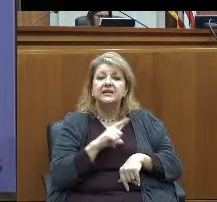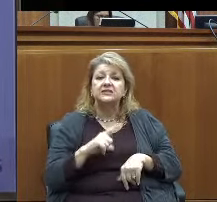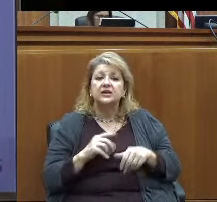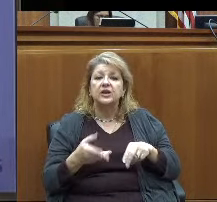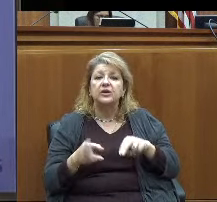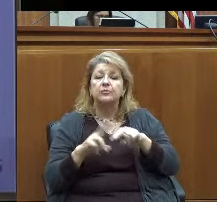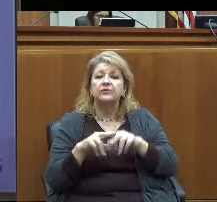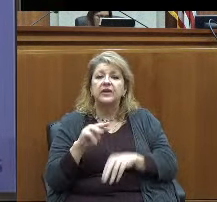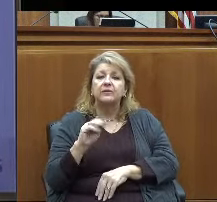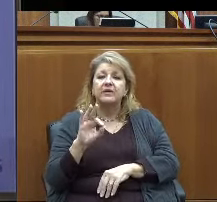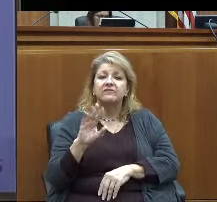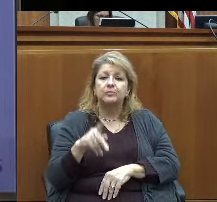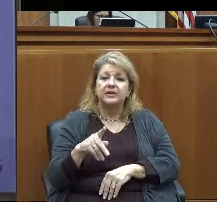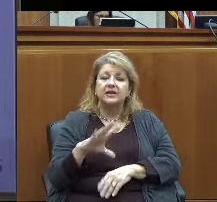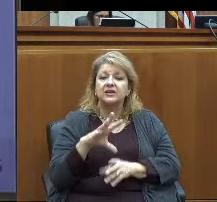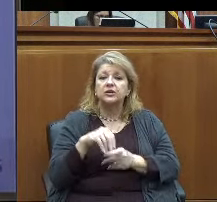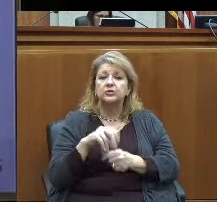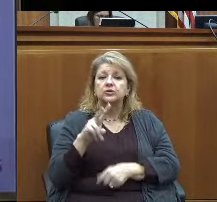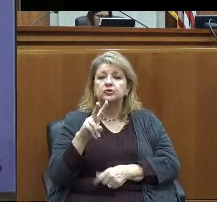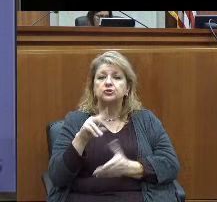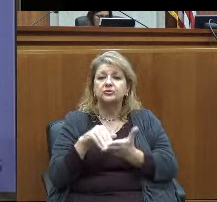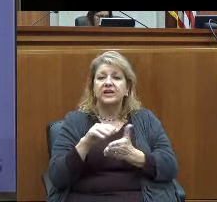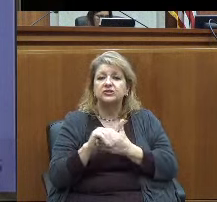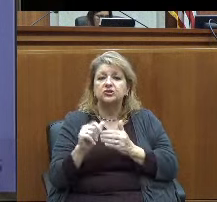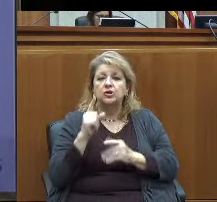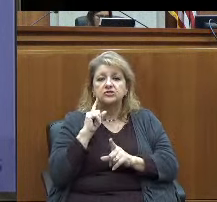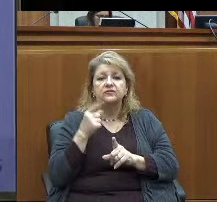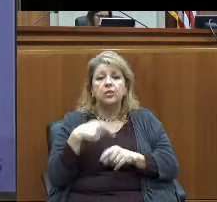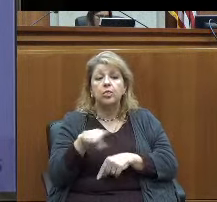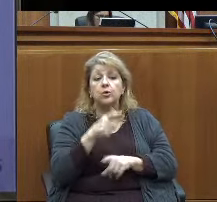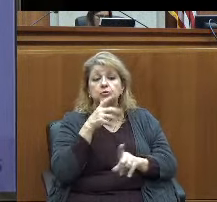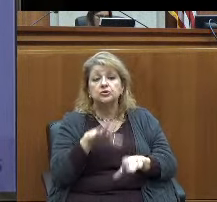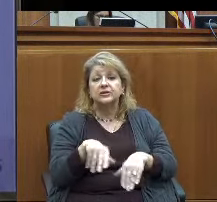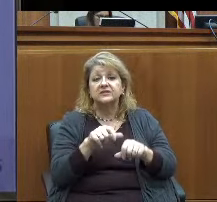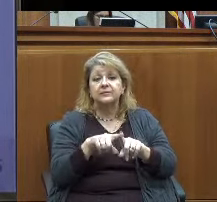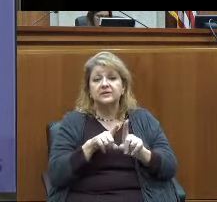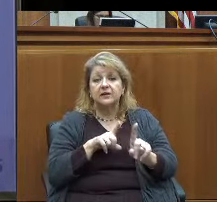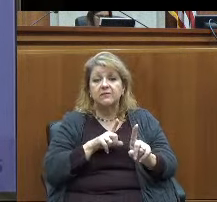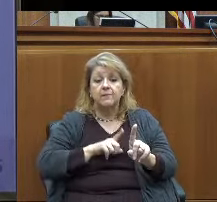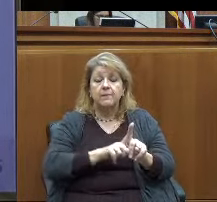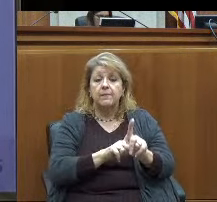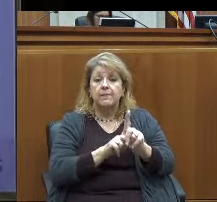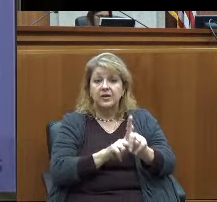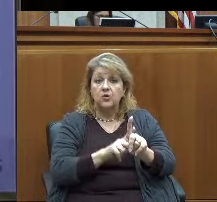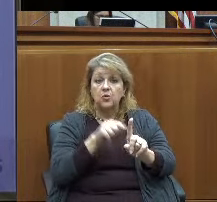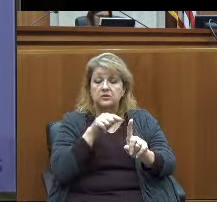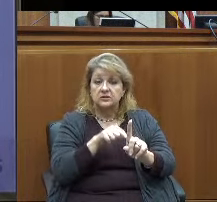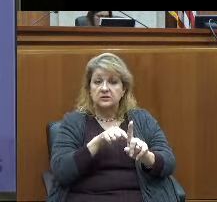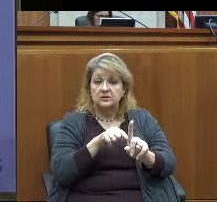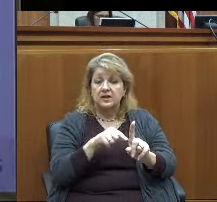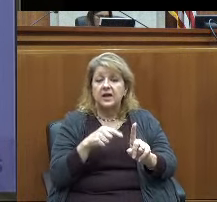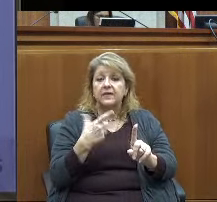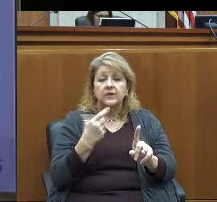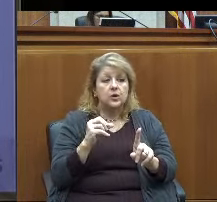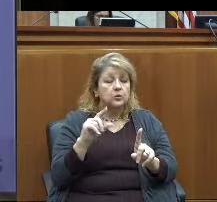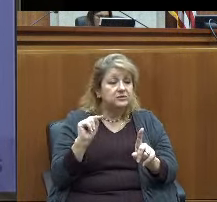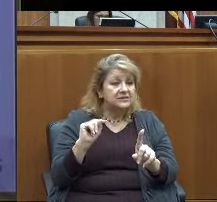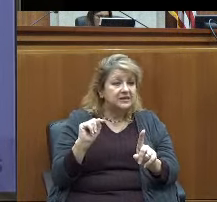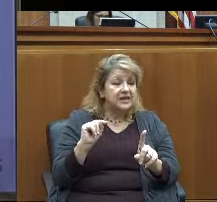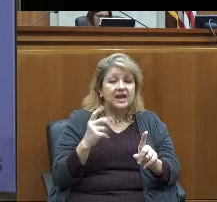the MFP, including a $2,000 stipend for our mentor teachers, and the Go Teach Fund was created and received a $5